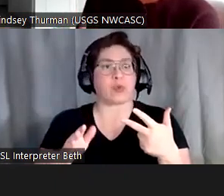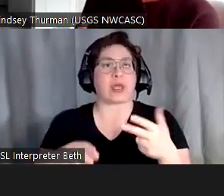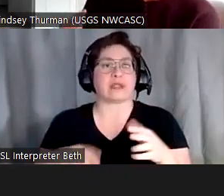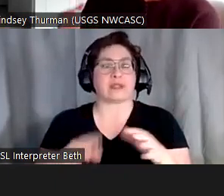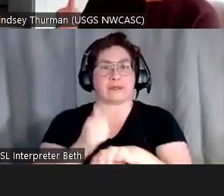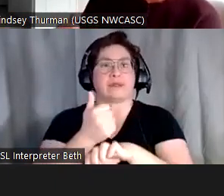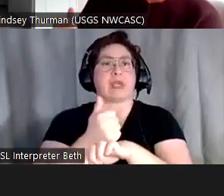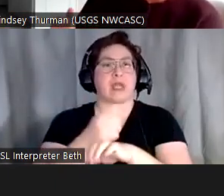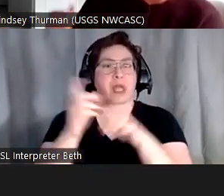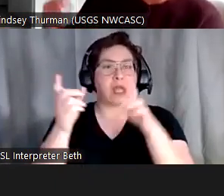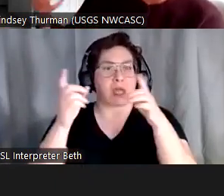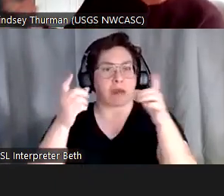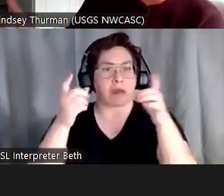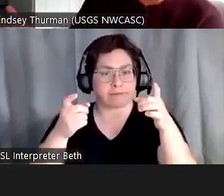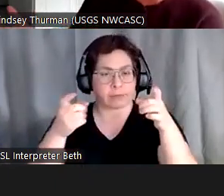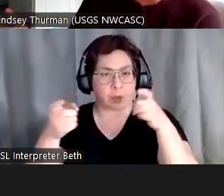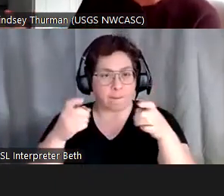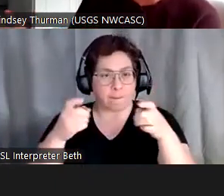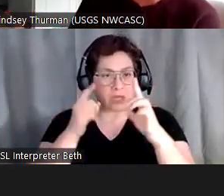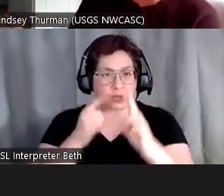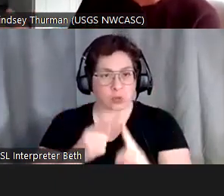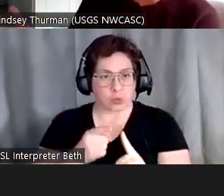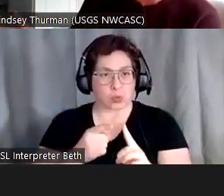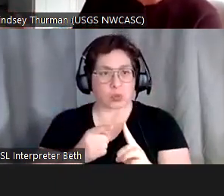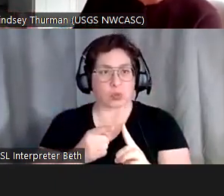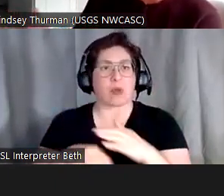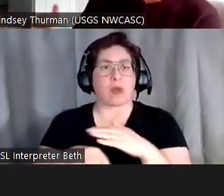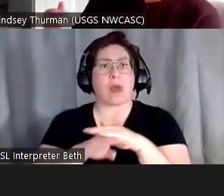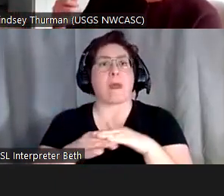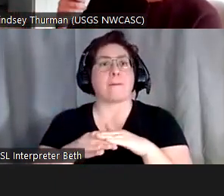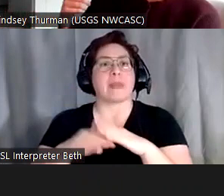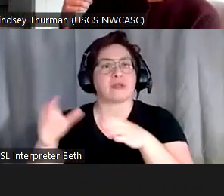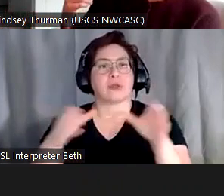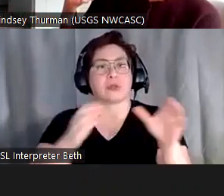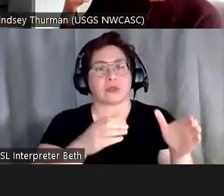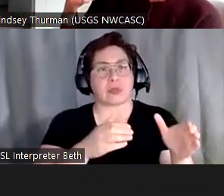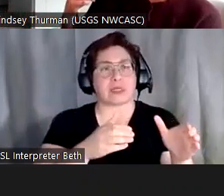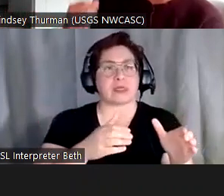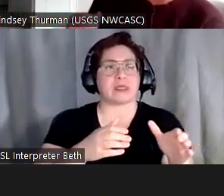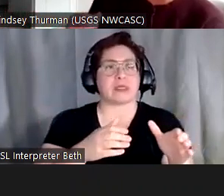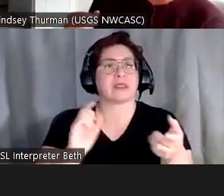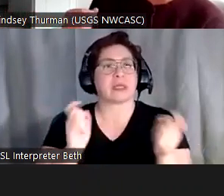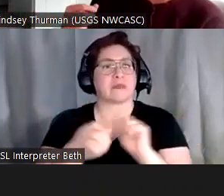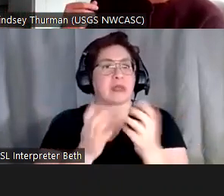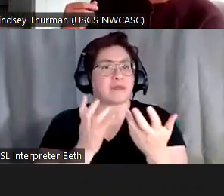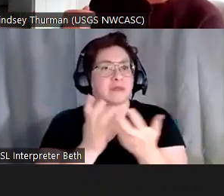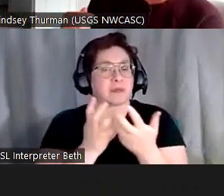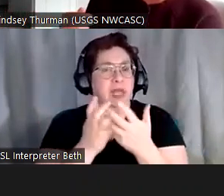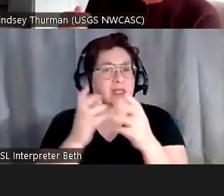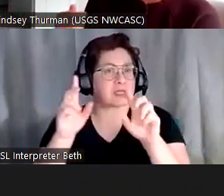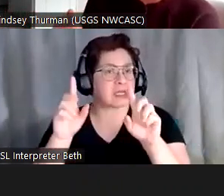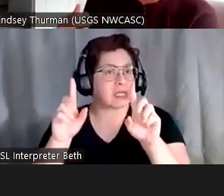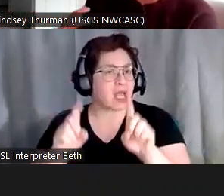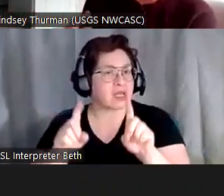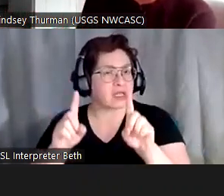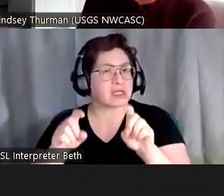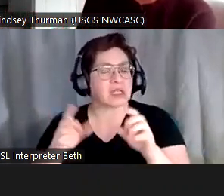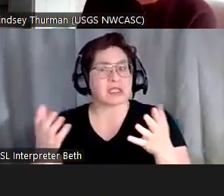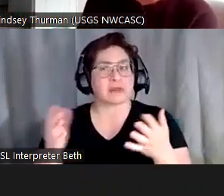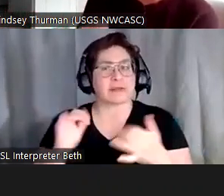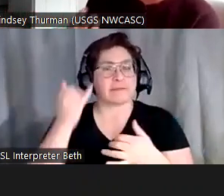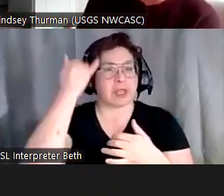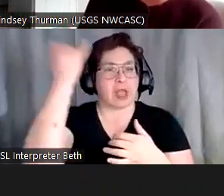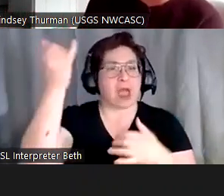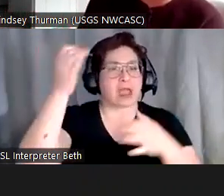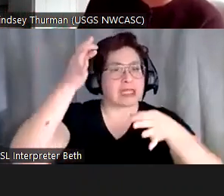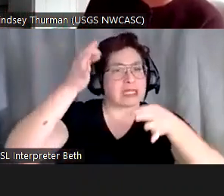goals based on a species adaptive capacity assessment. So the idea there is to determine whether or not